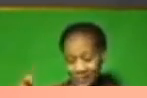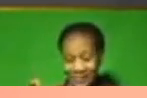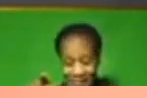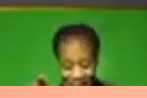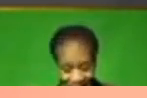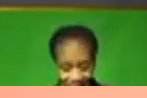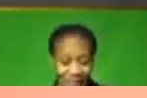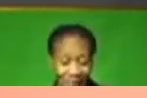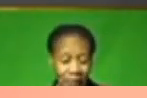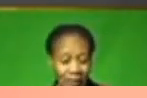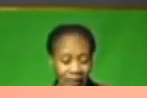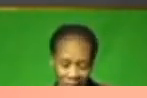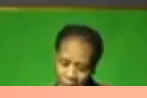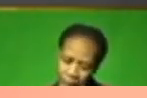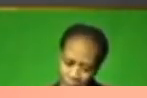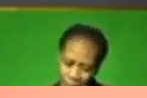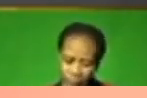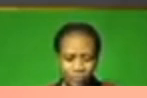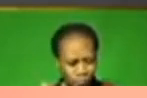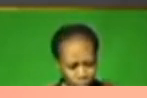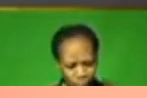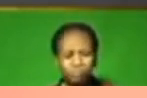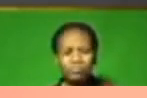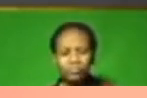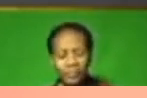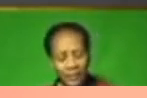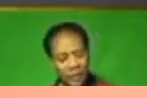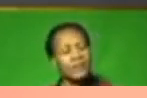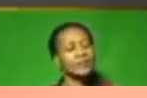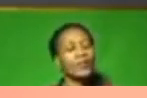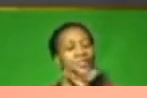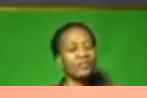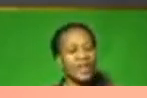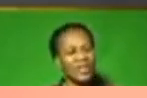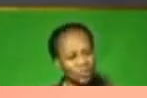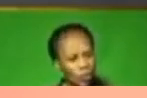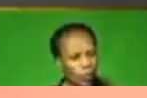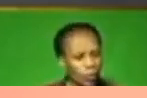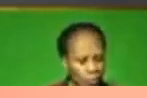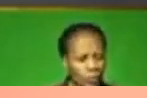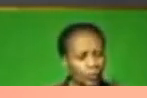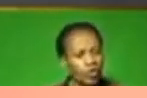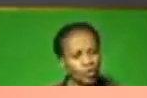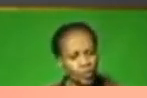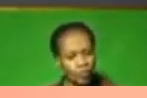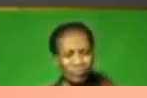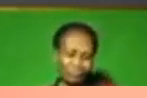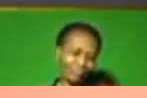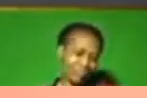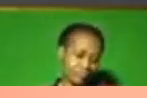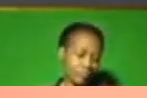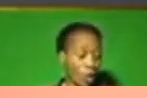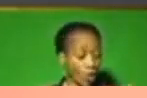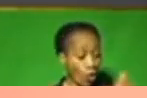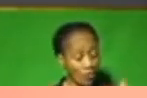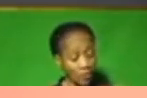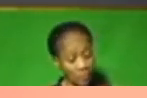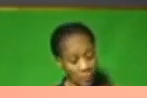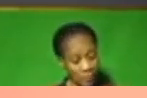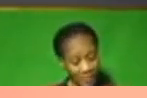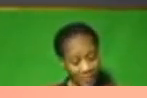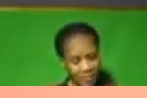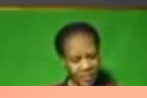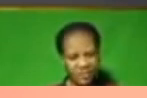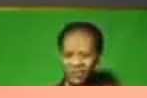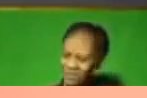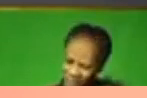a key barrier in our country for economic growth. The presidency remains seized